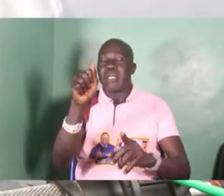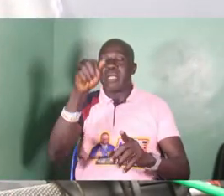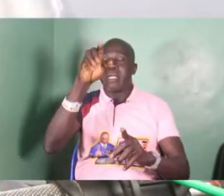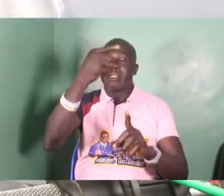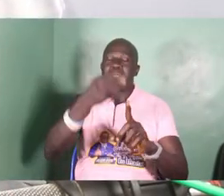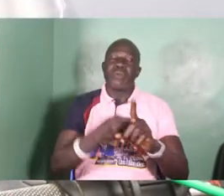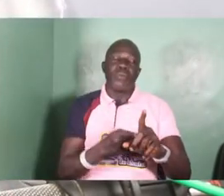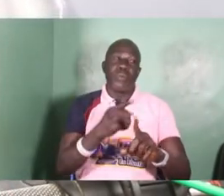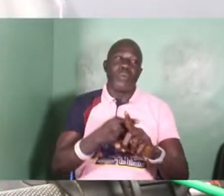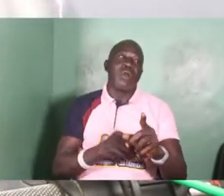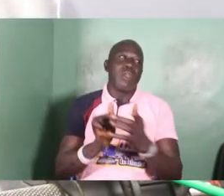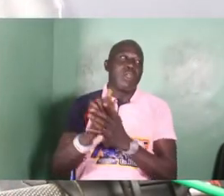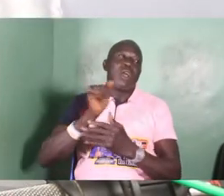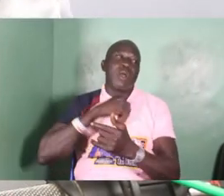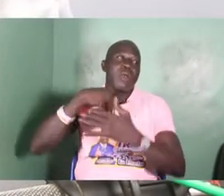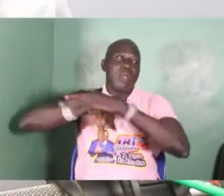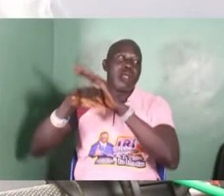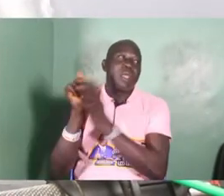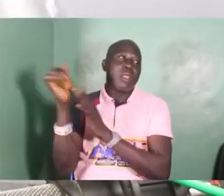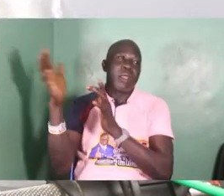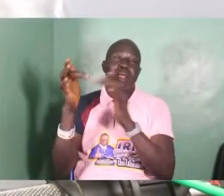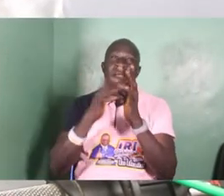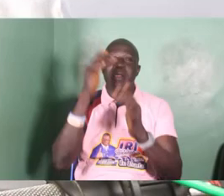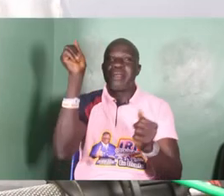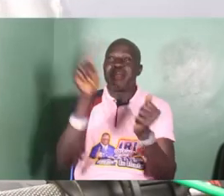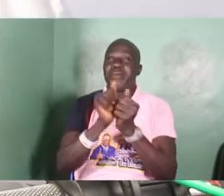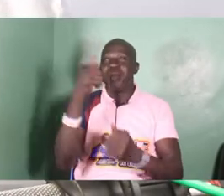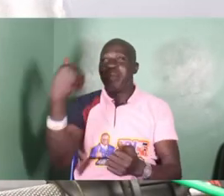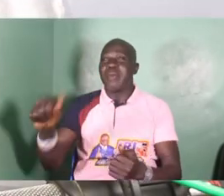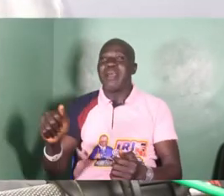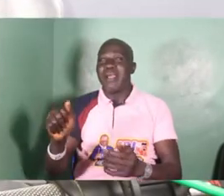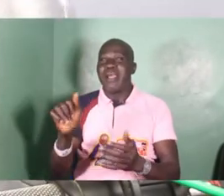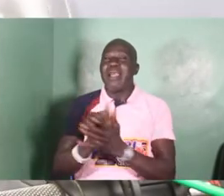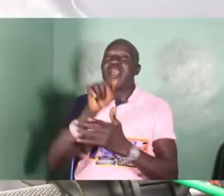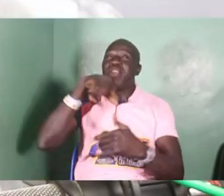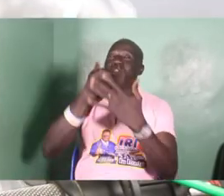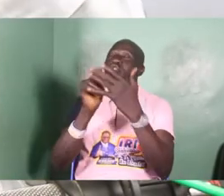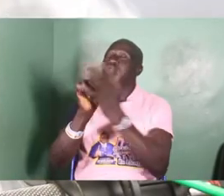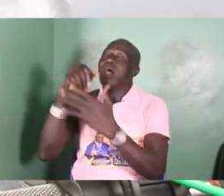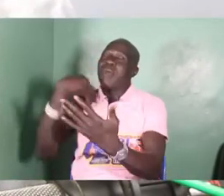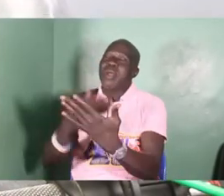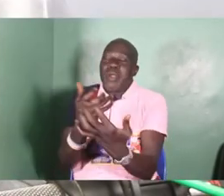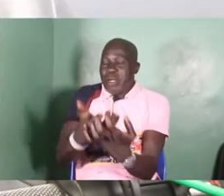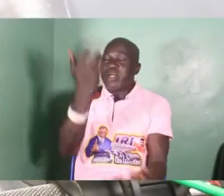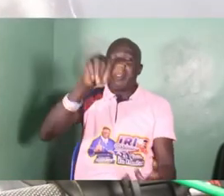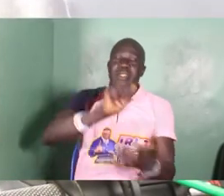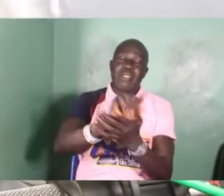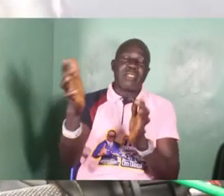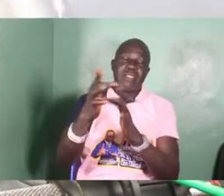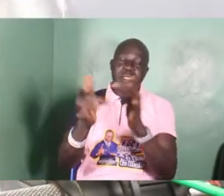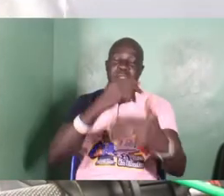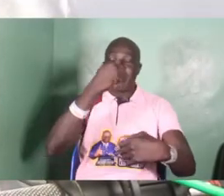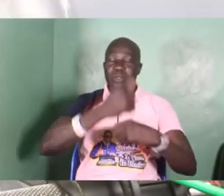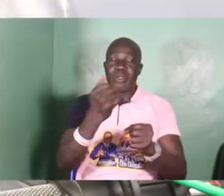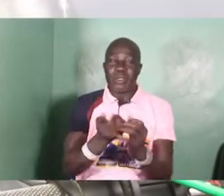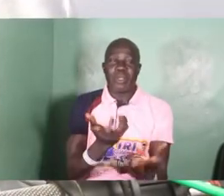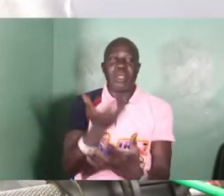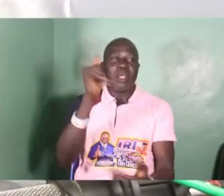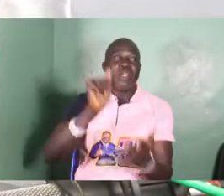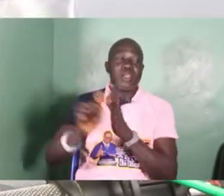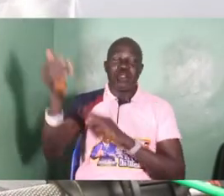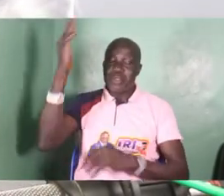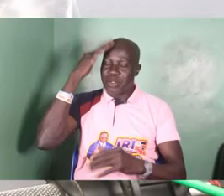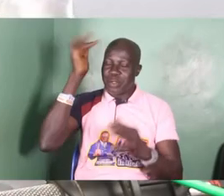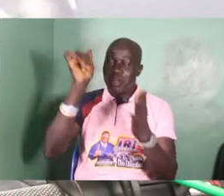8th month. Wàárí ti ajé ṣe. Which is in the 10th month. Mo ní wàárí ti ajé ṣe. Make riches. Ó mọ̀